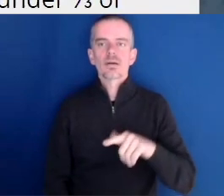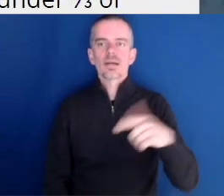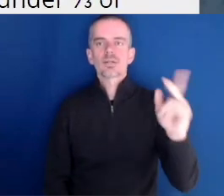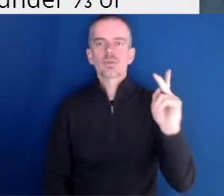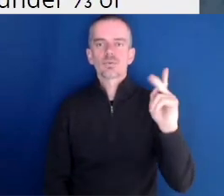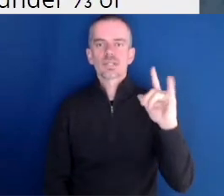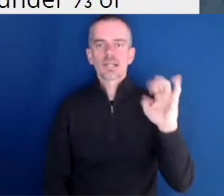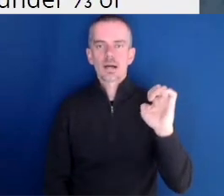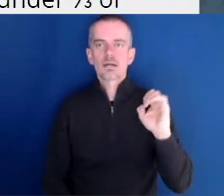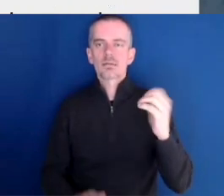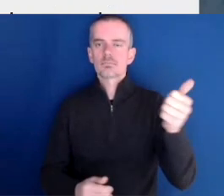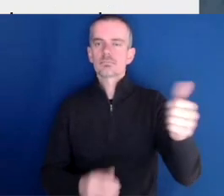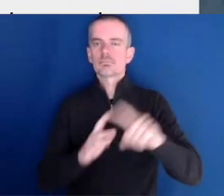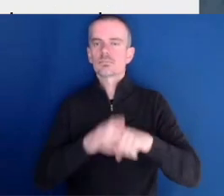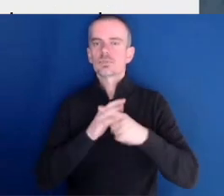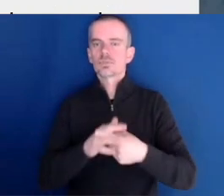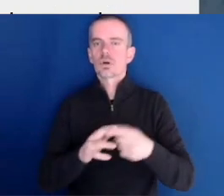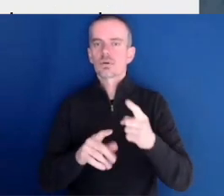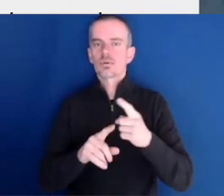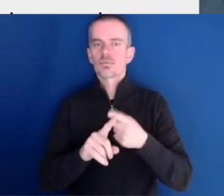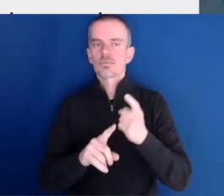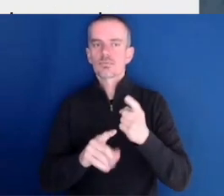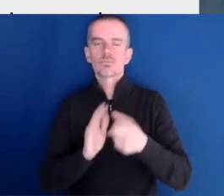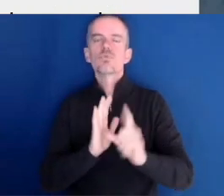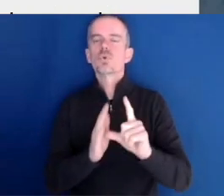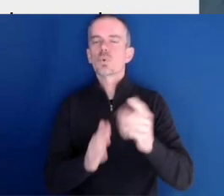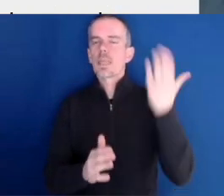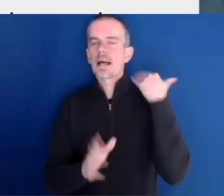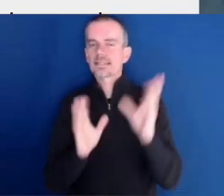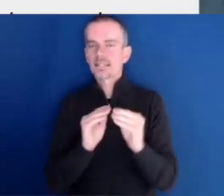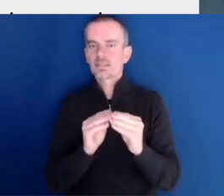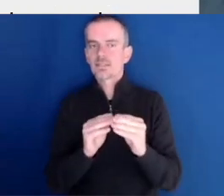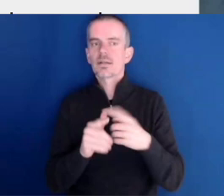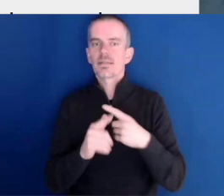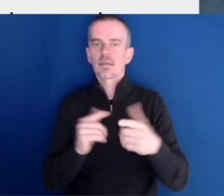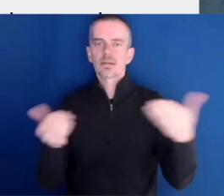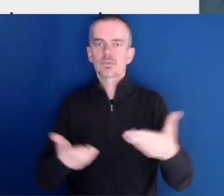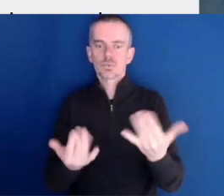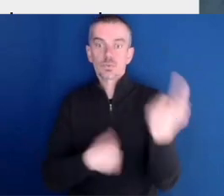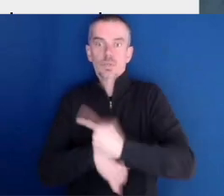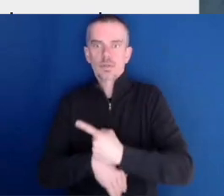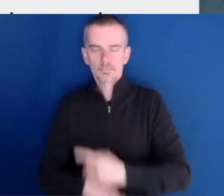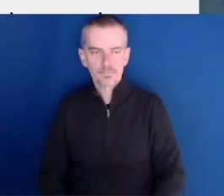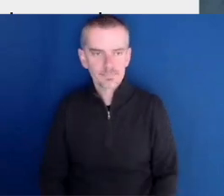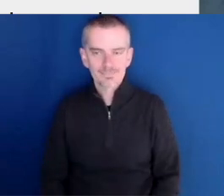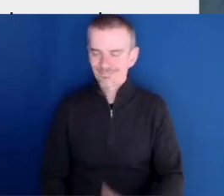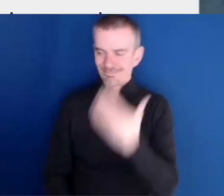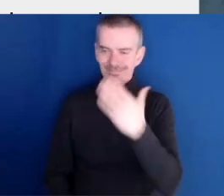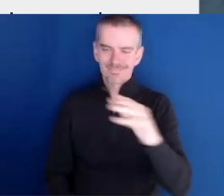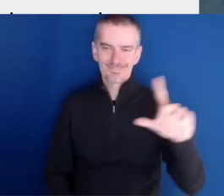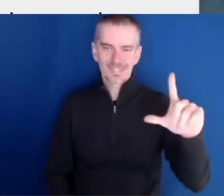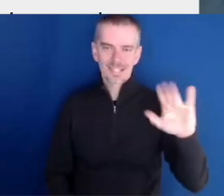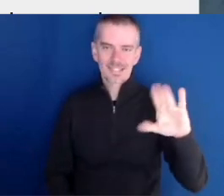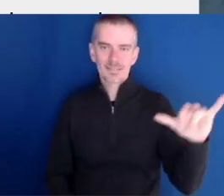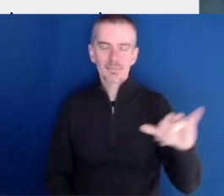started on a refresher from last session and talk about what we'll cover today. Yeah, thanks, Libby. Hi,